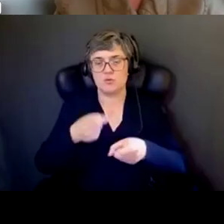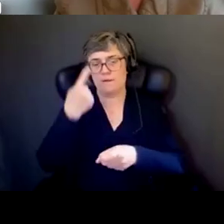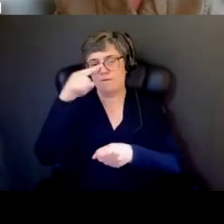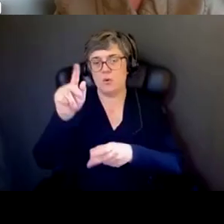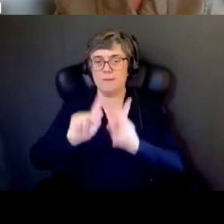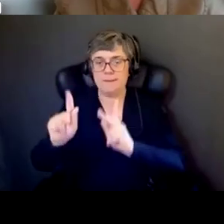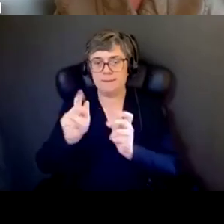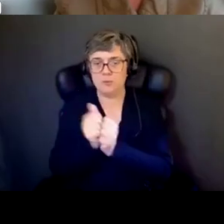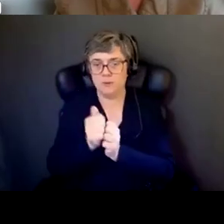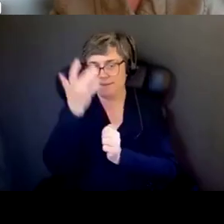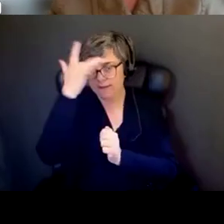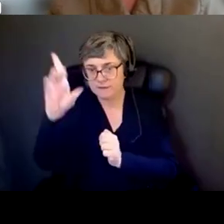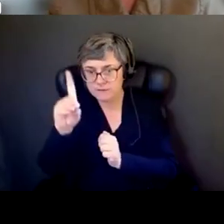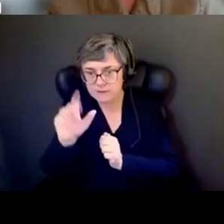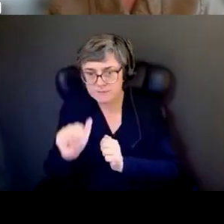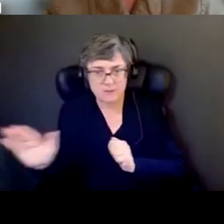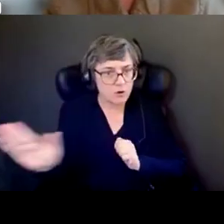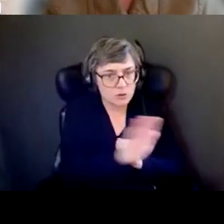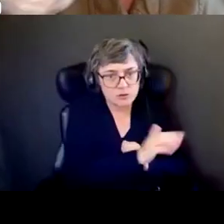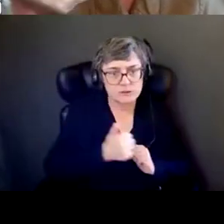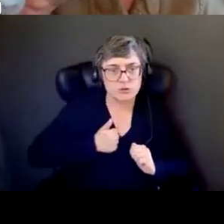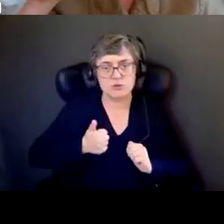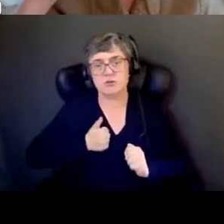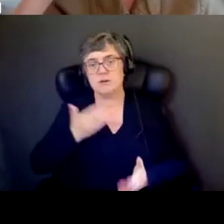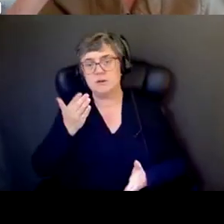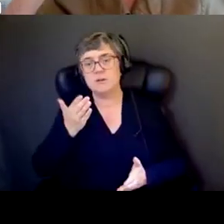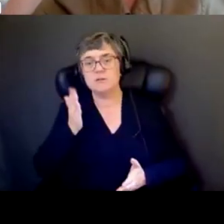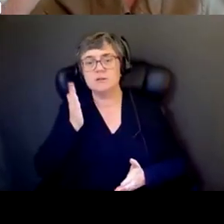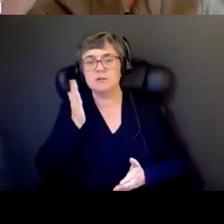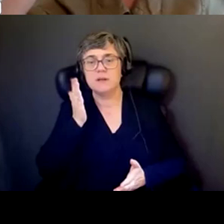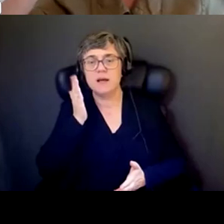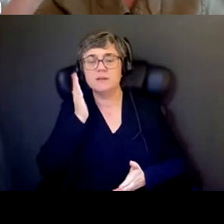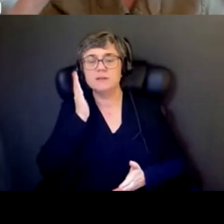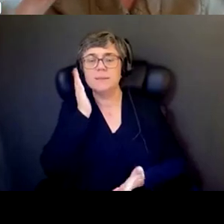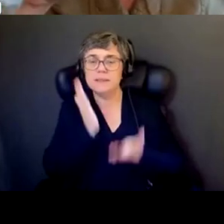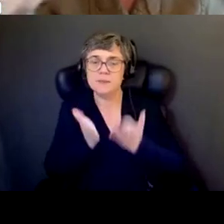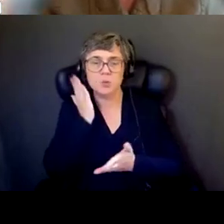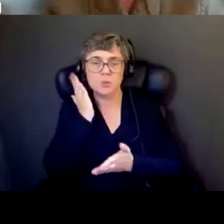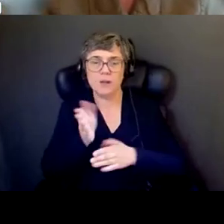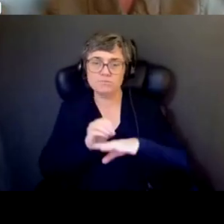you're interested. And I think by article will start in the fall in Geneva.